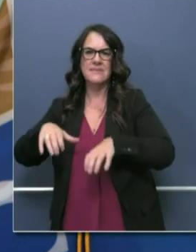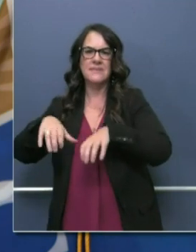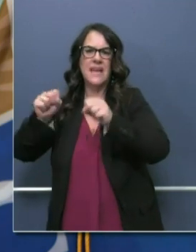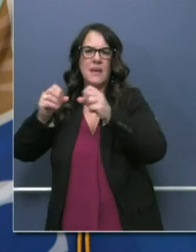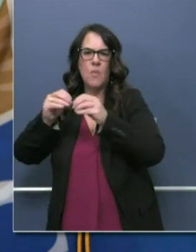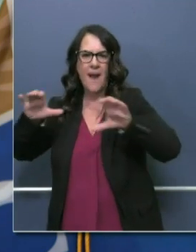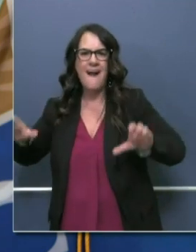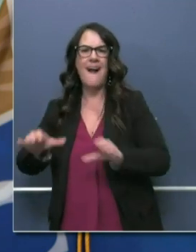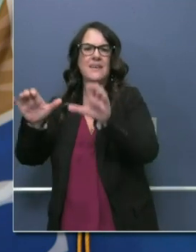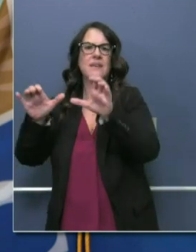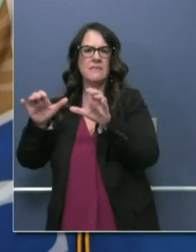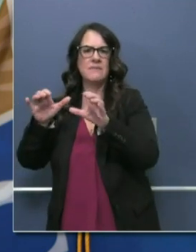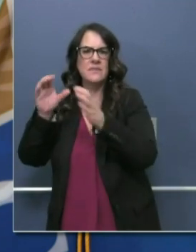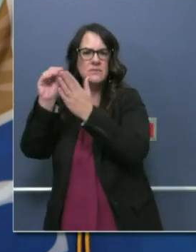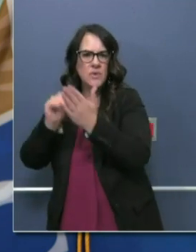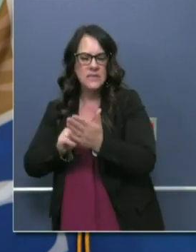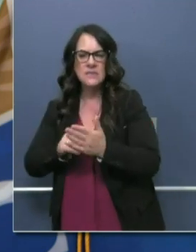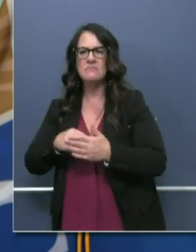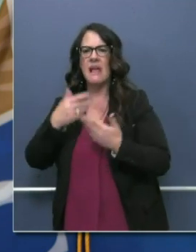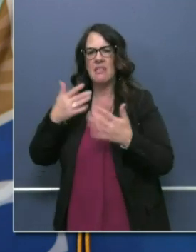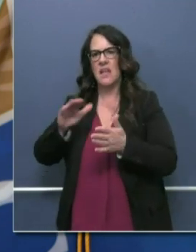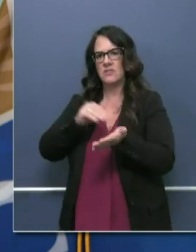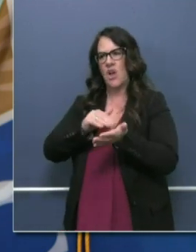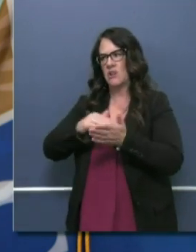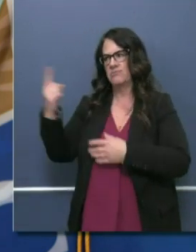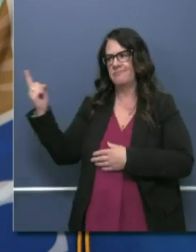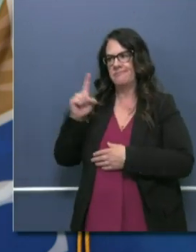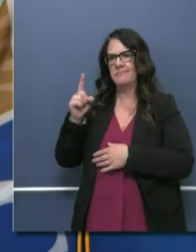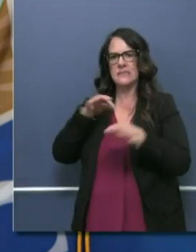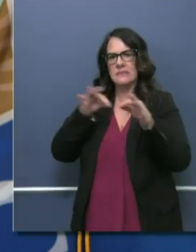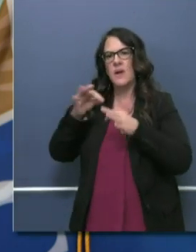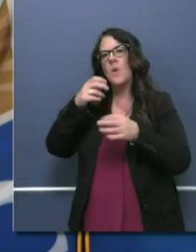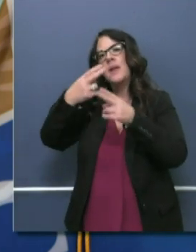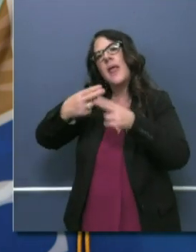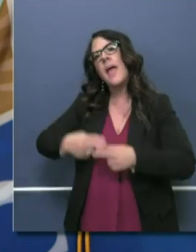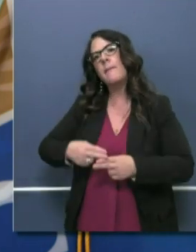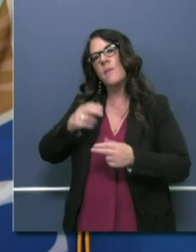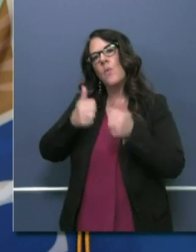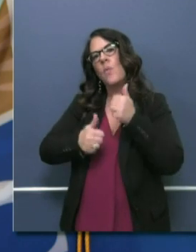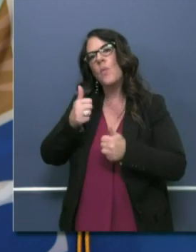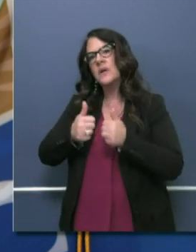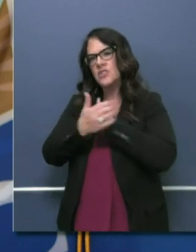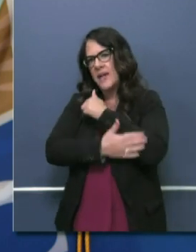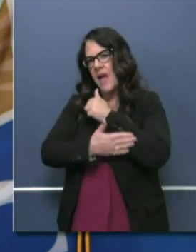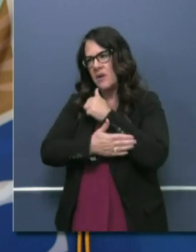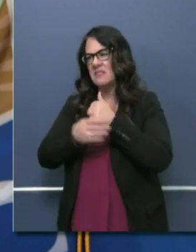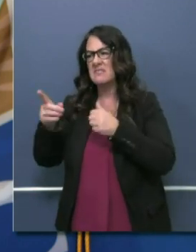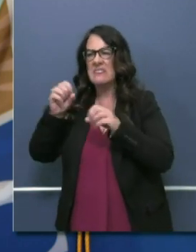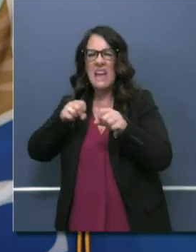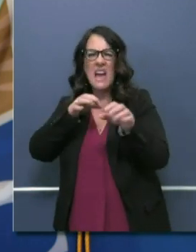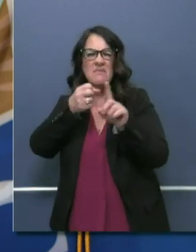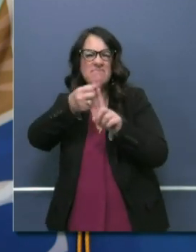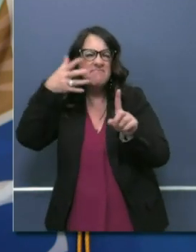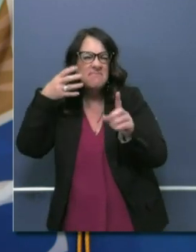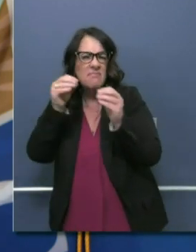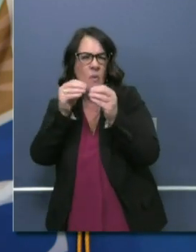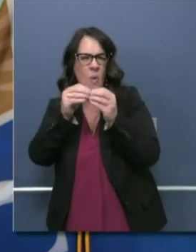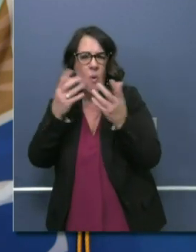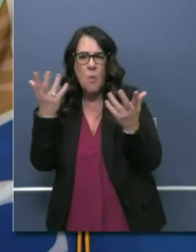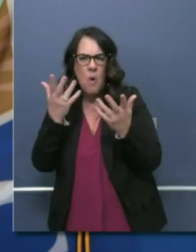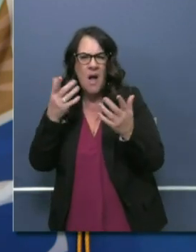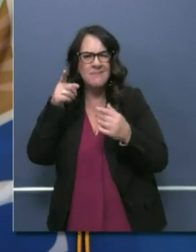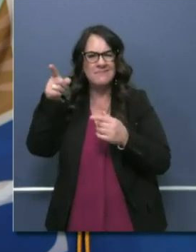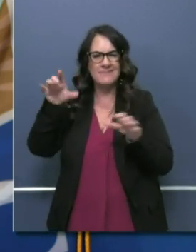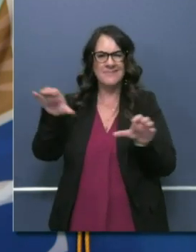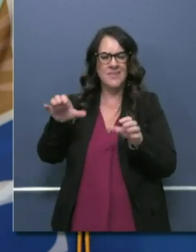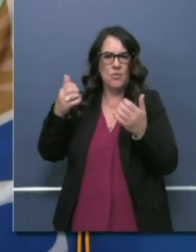moment, talk about where those counties are and fill in a little bit more about the specific protocols that they already have in